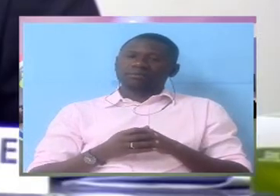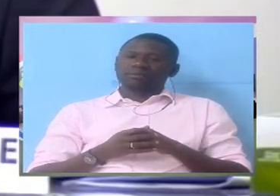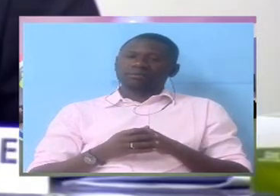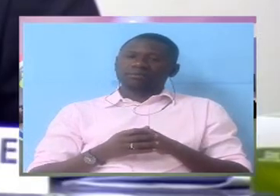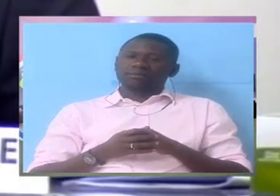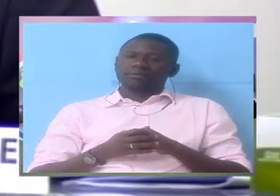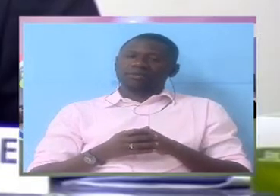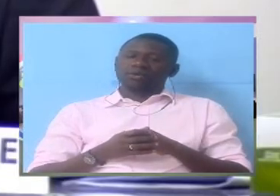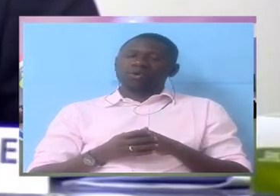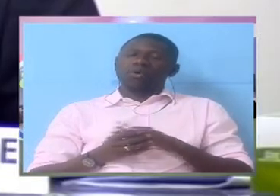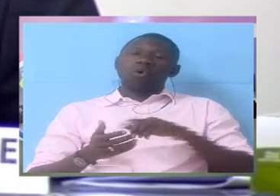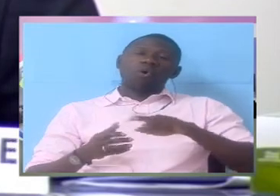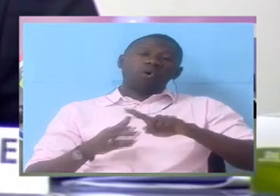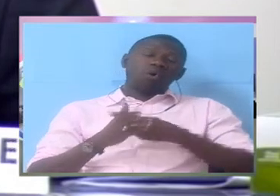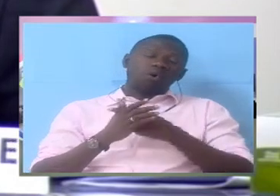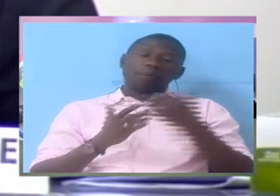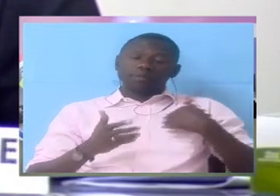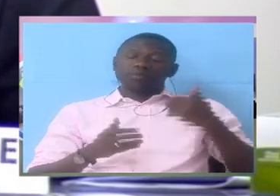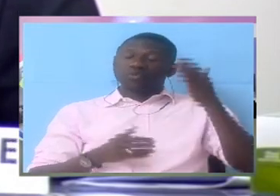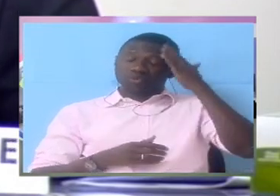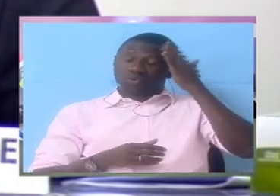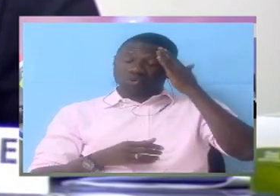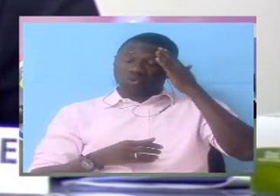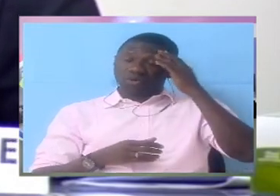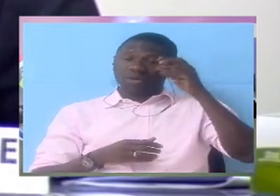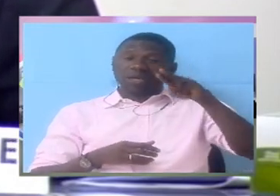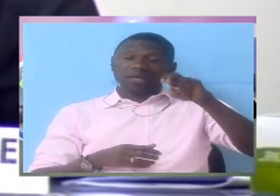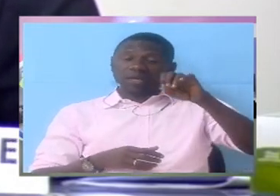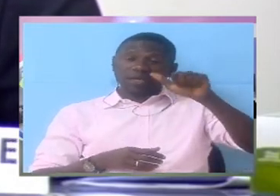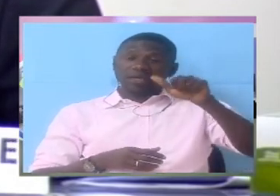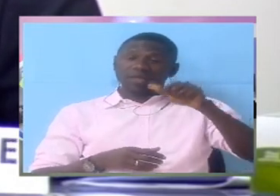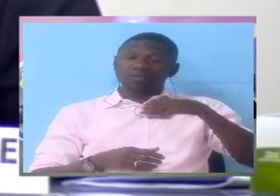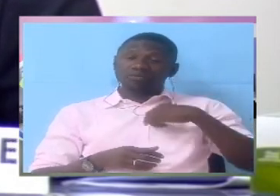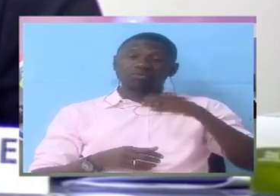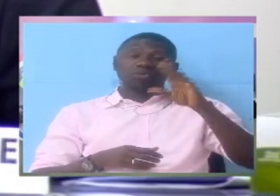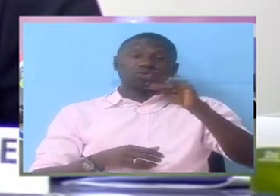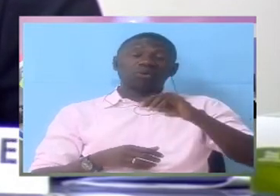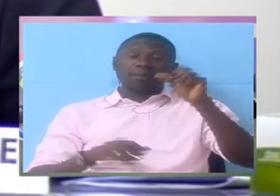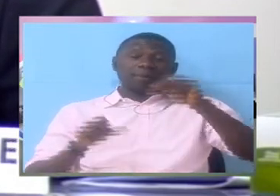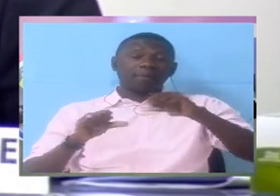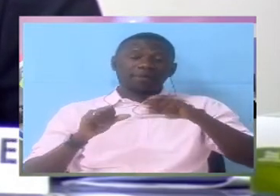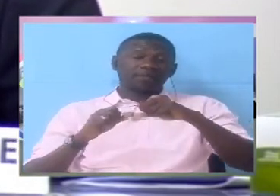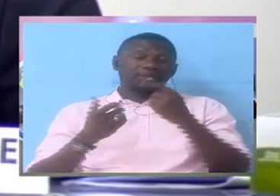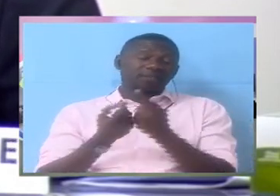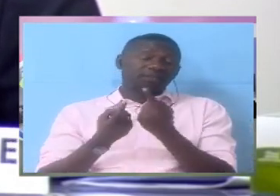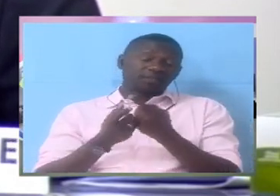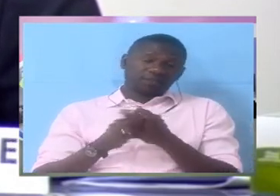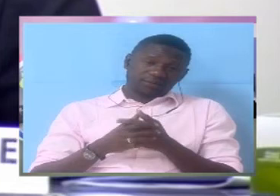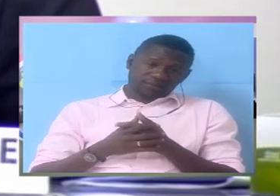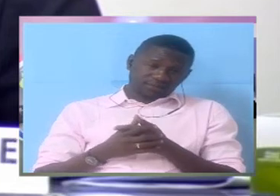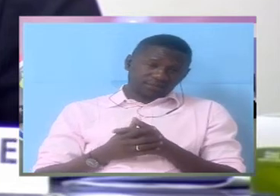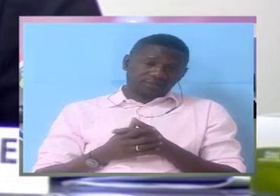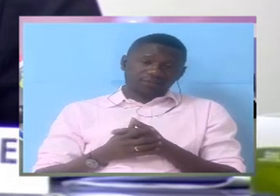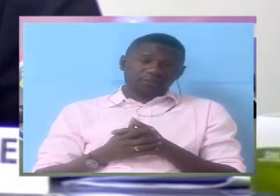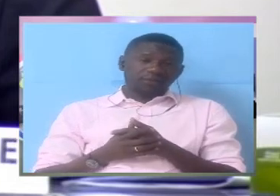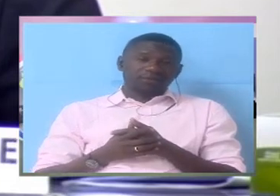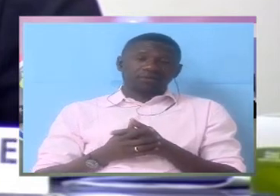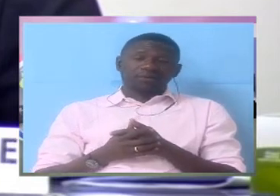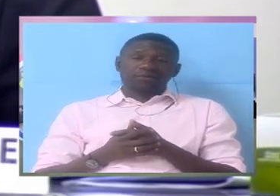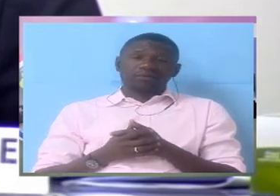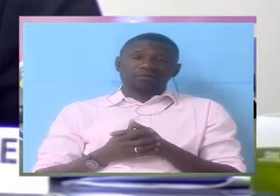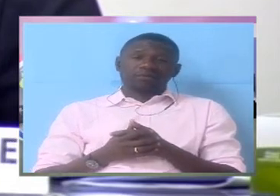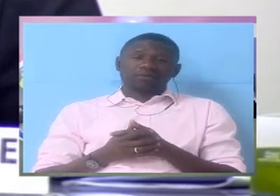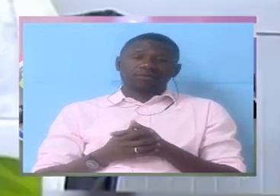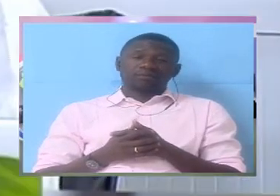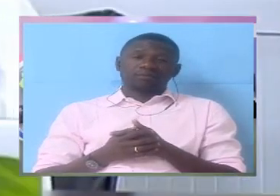Well, Ilonta. It was notorious, not popular. Mankeko ito bota darajata de